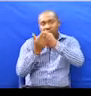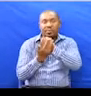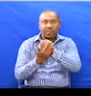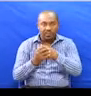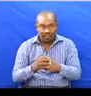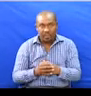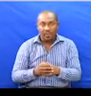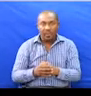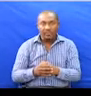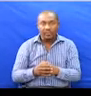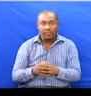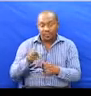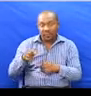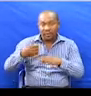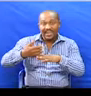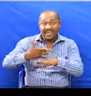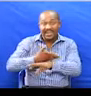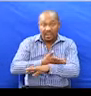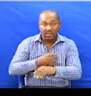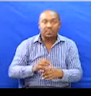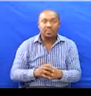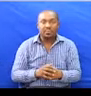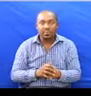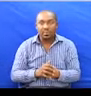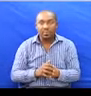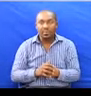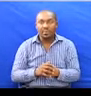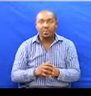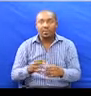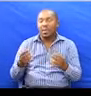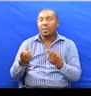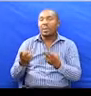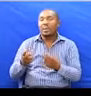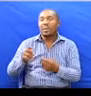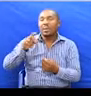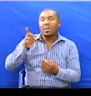glycolipids. This glycolipid is the